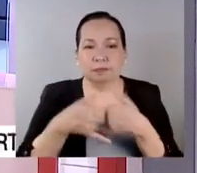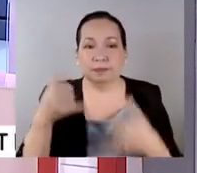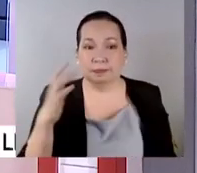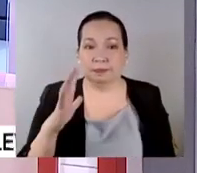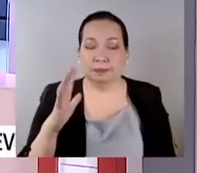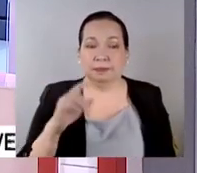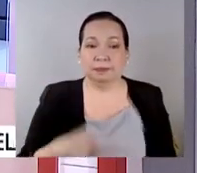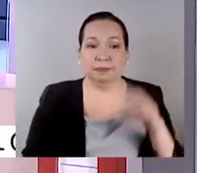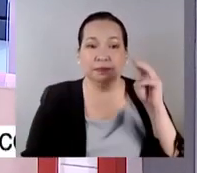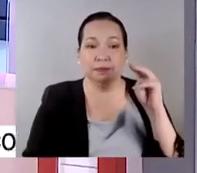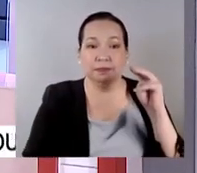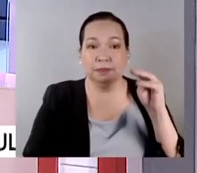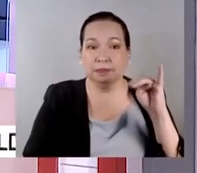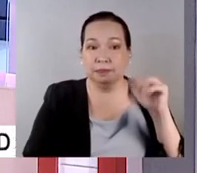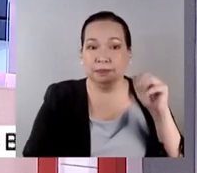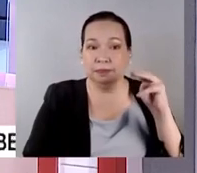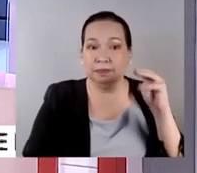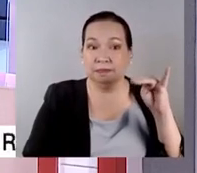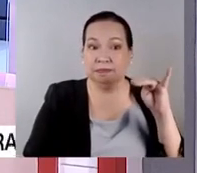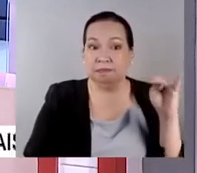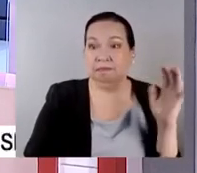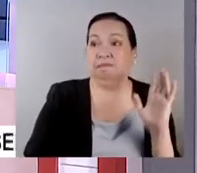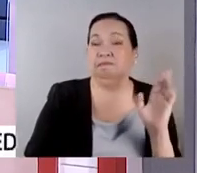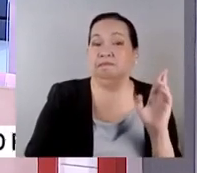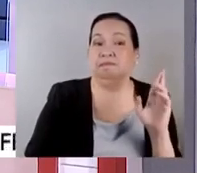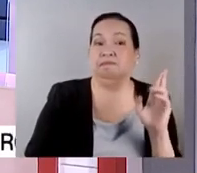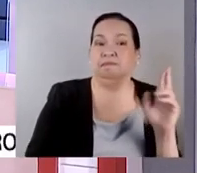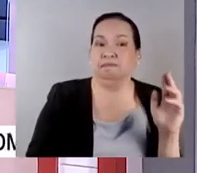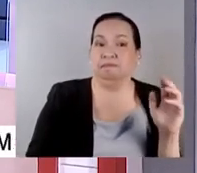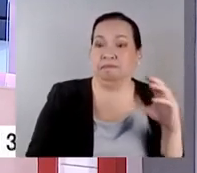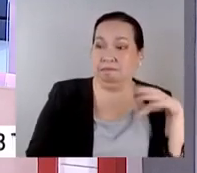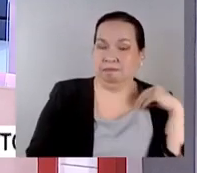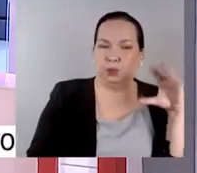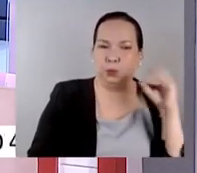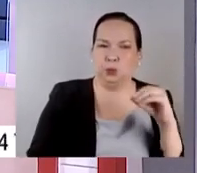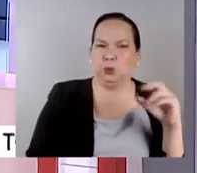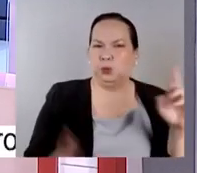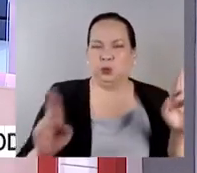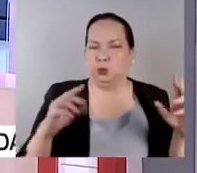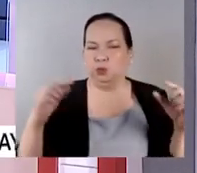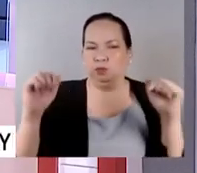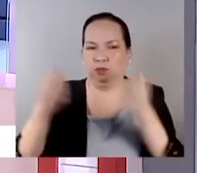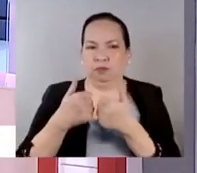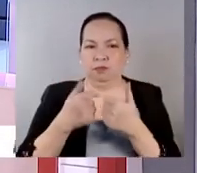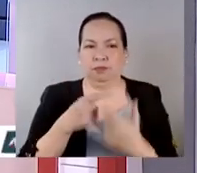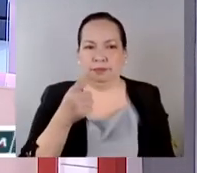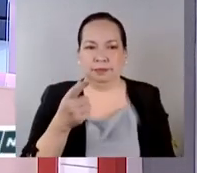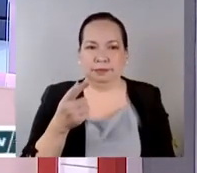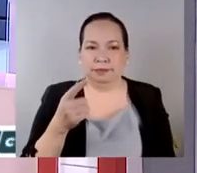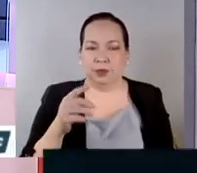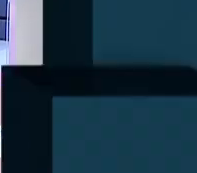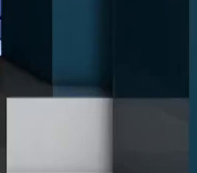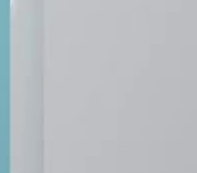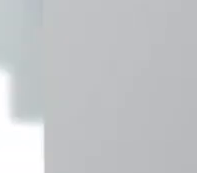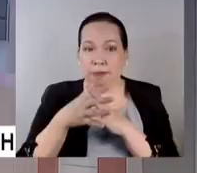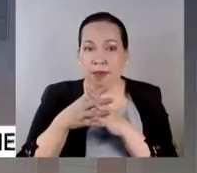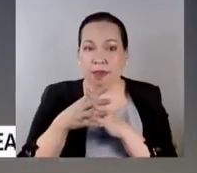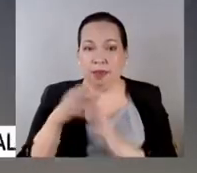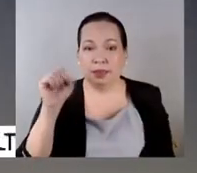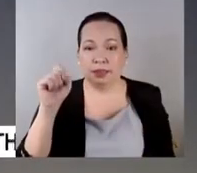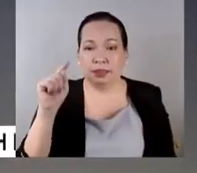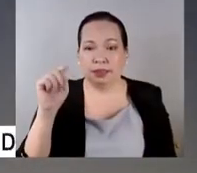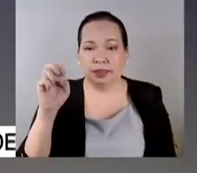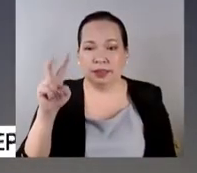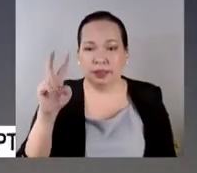Miami Heat are not going down without a fight. Our North America Bureau correspondent Steve Angeles has more.